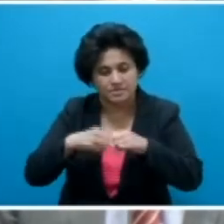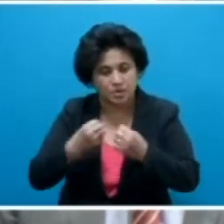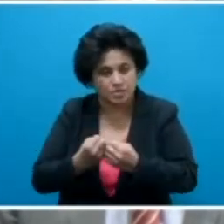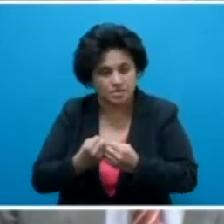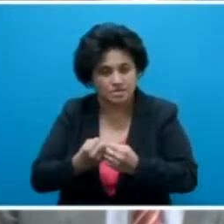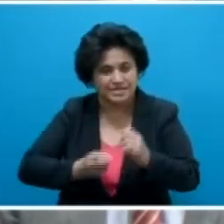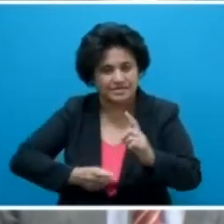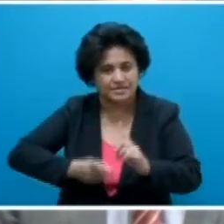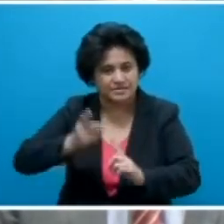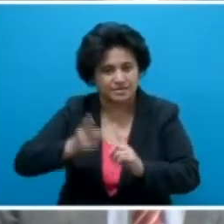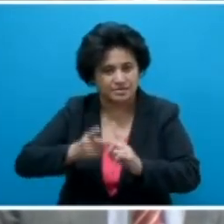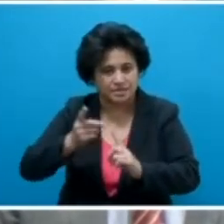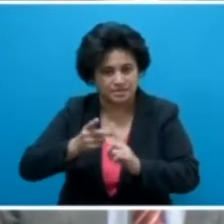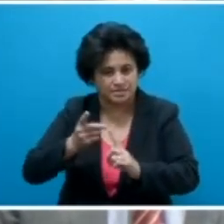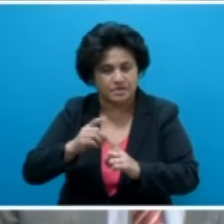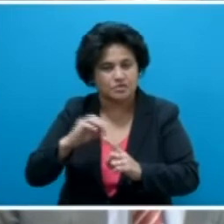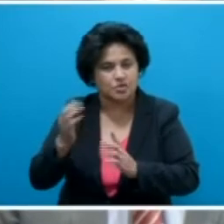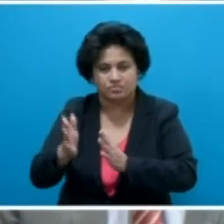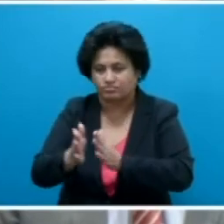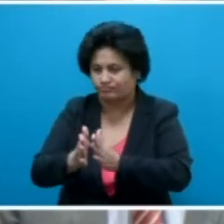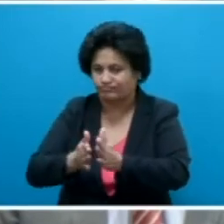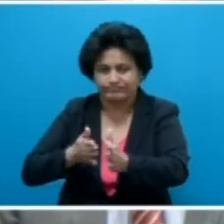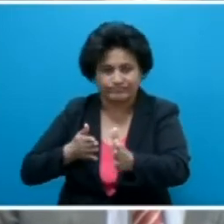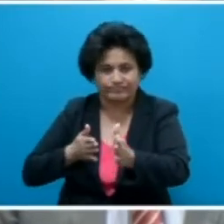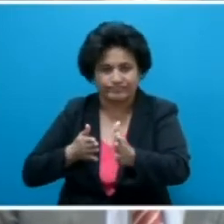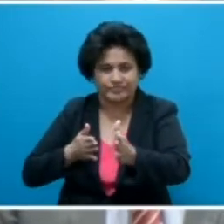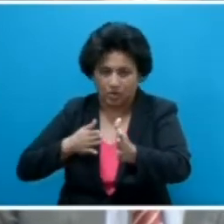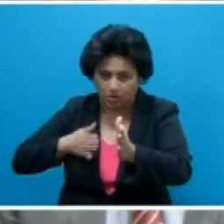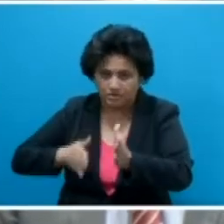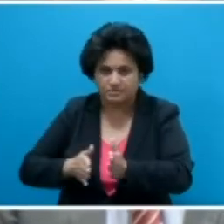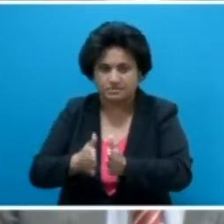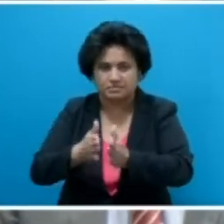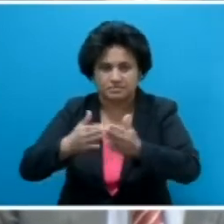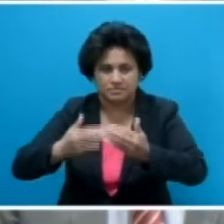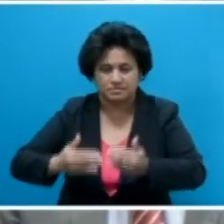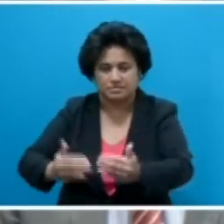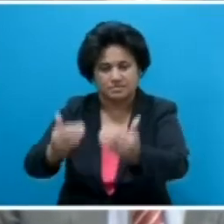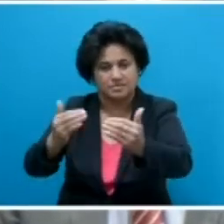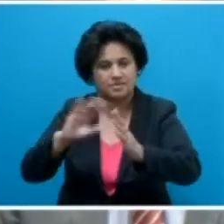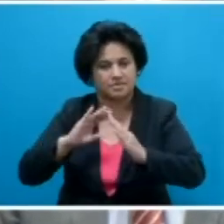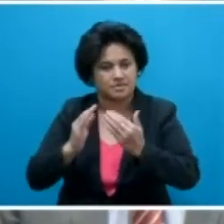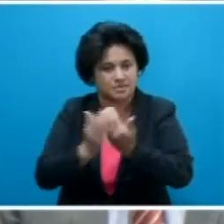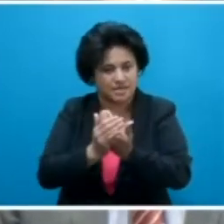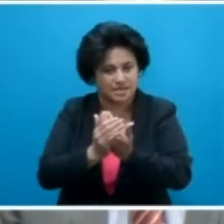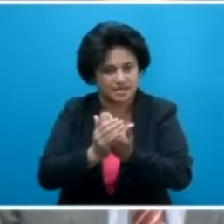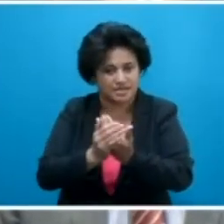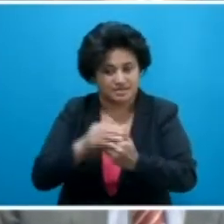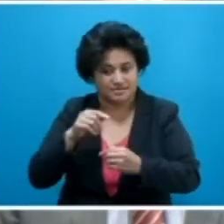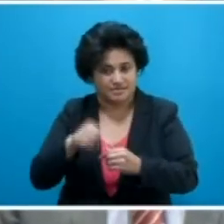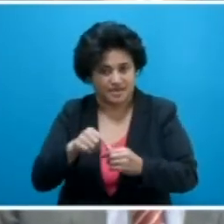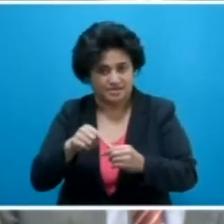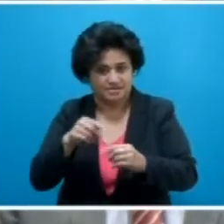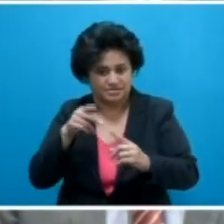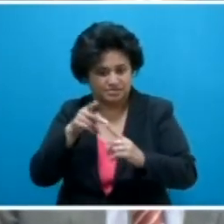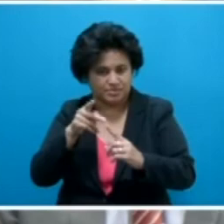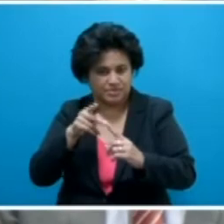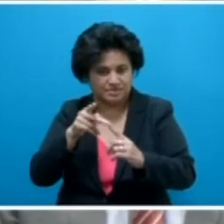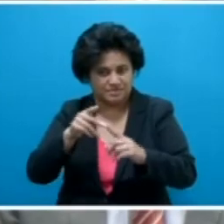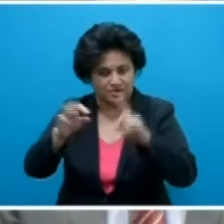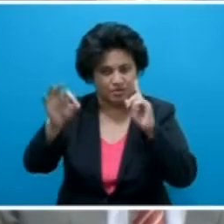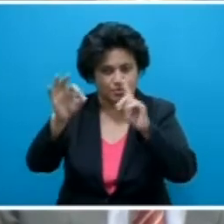Fijians. No one will be left behind. That is the remarkable feat the Fiji First government continues to